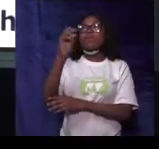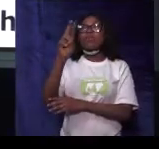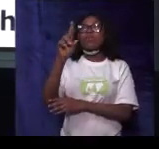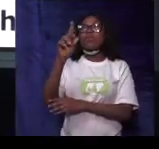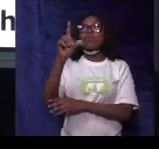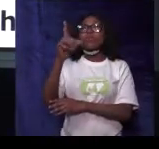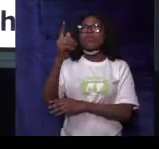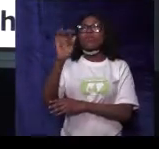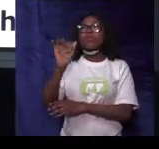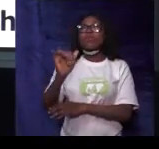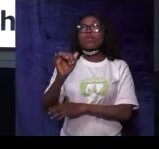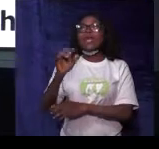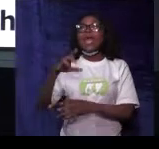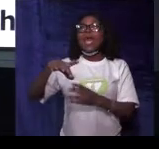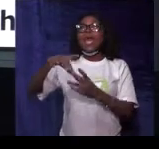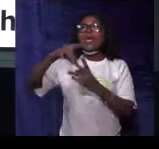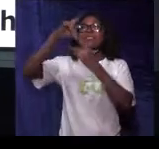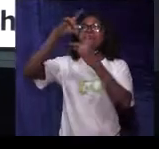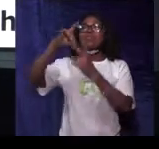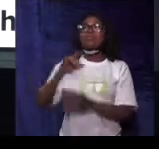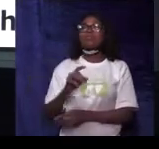A,